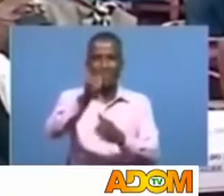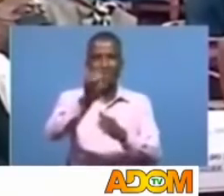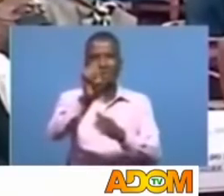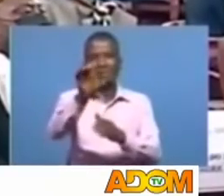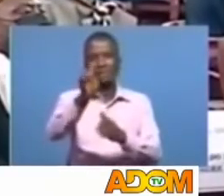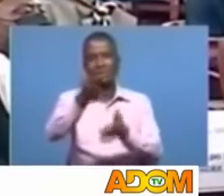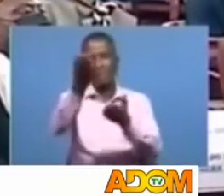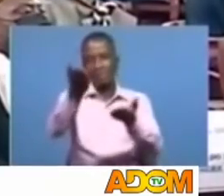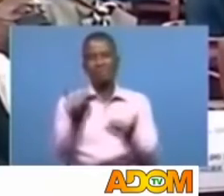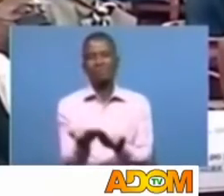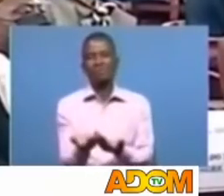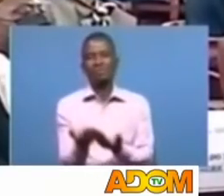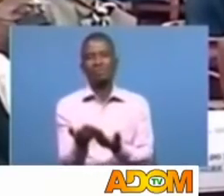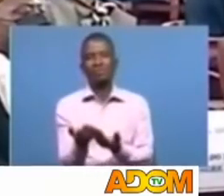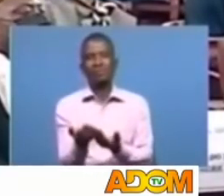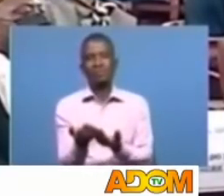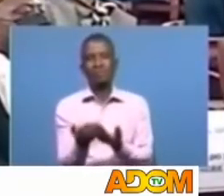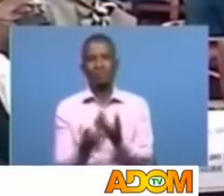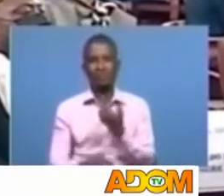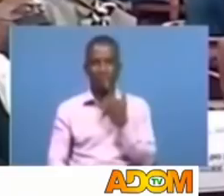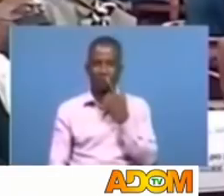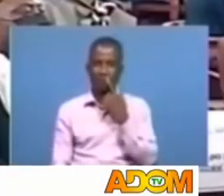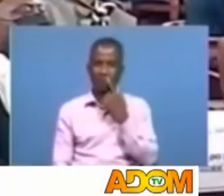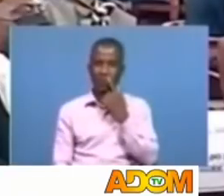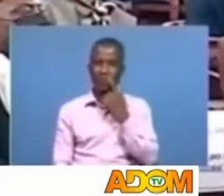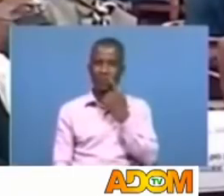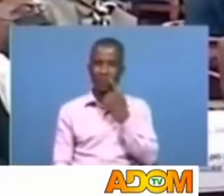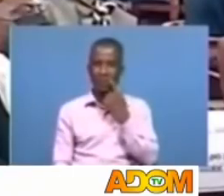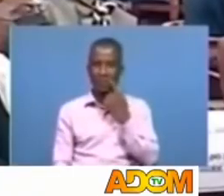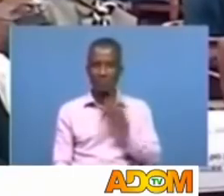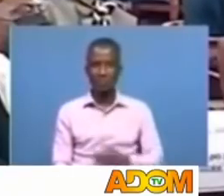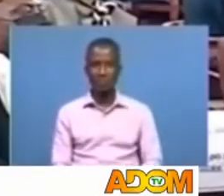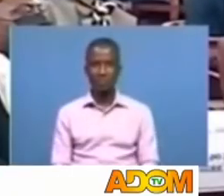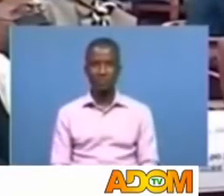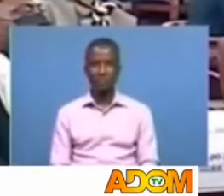to invoke in this case. My lords,